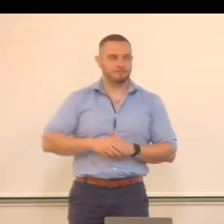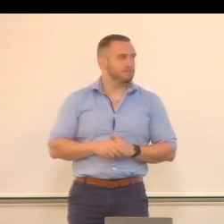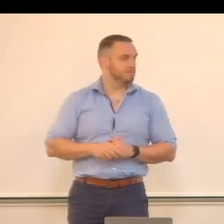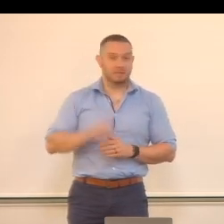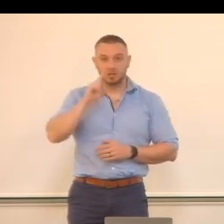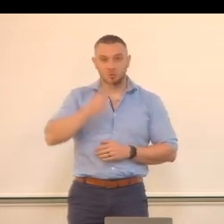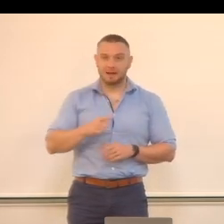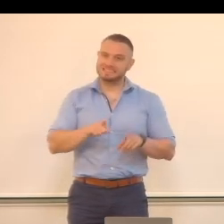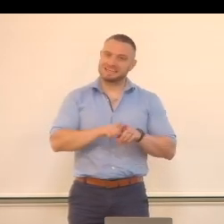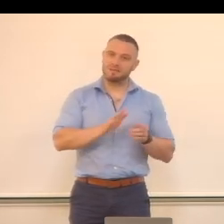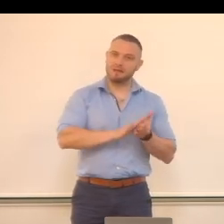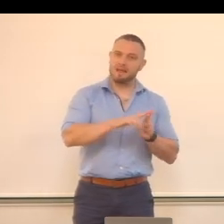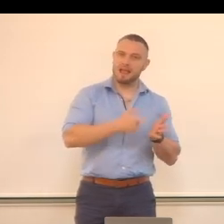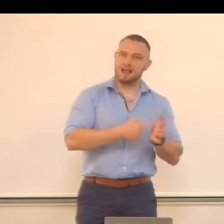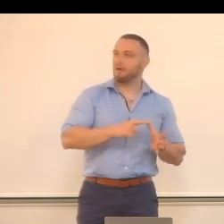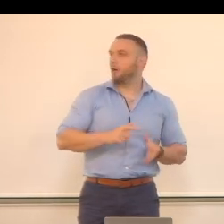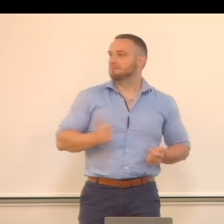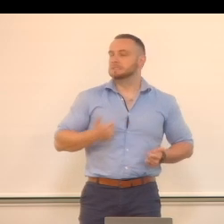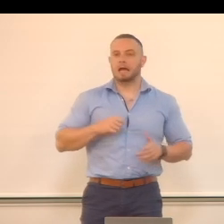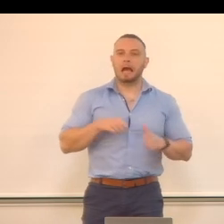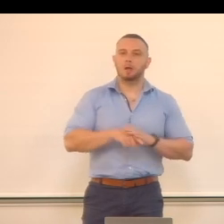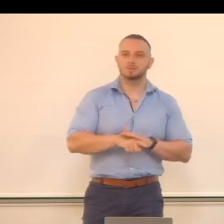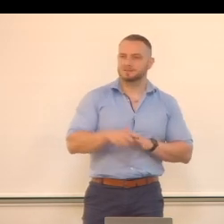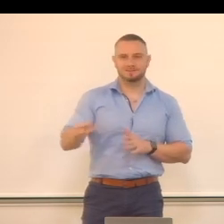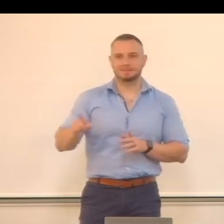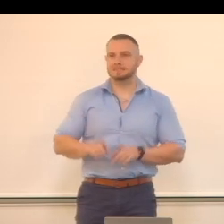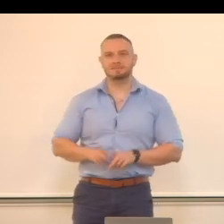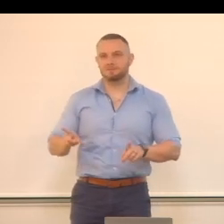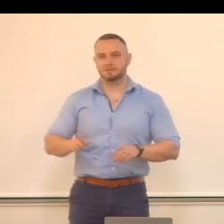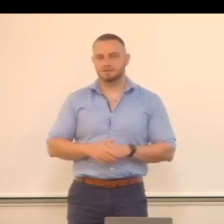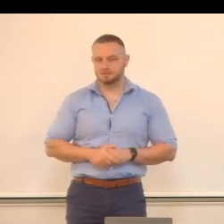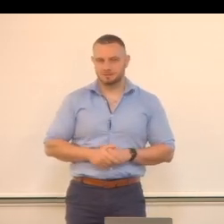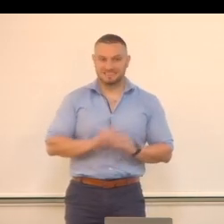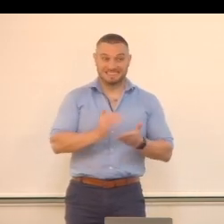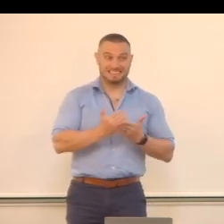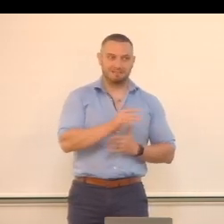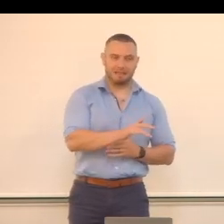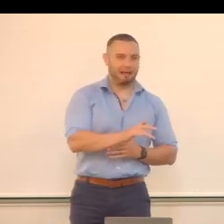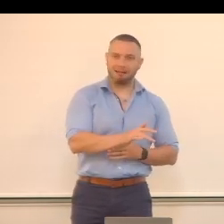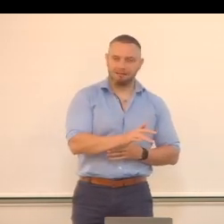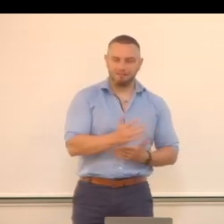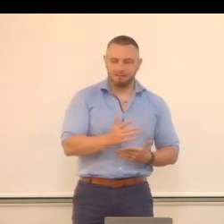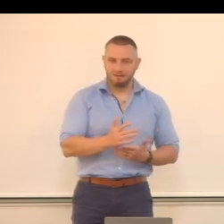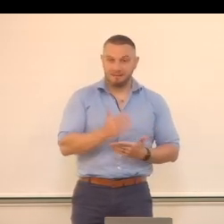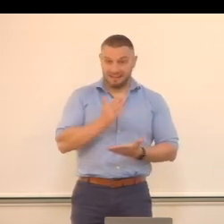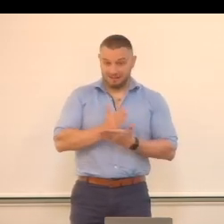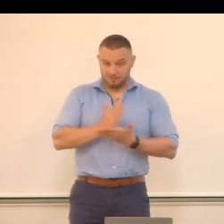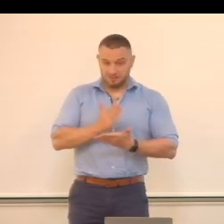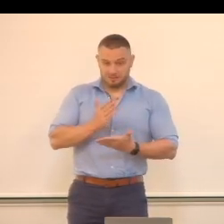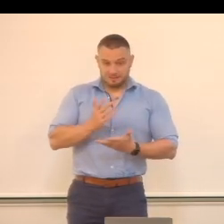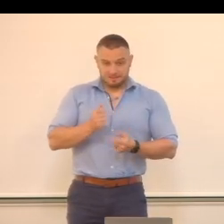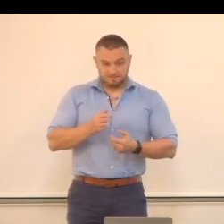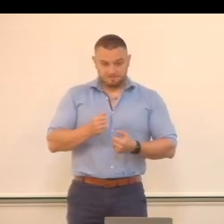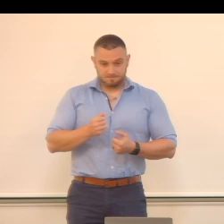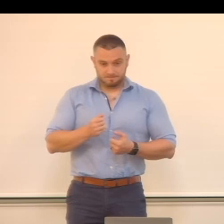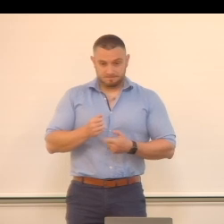can't just walk out the door. Safety, mission control isn't on the other side of the door. you are really